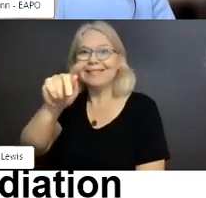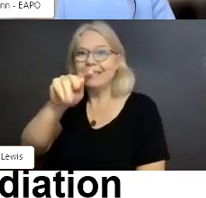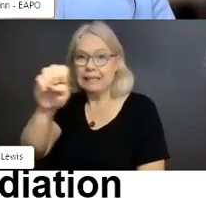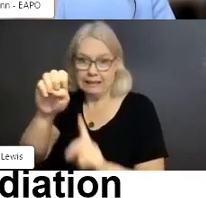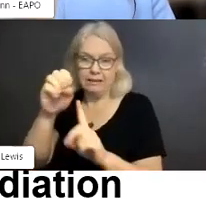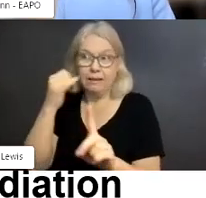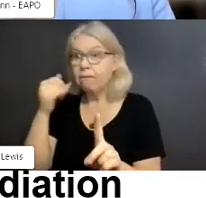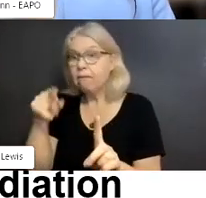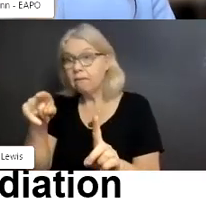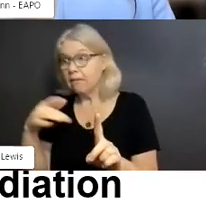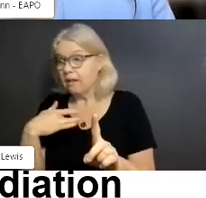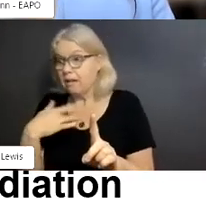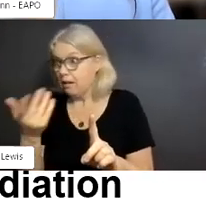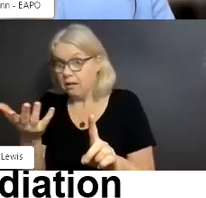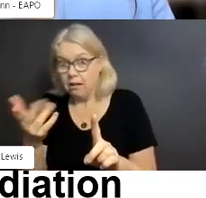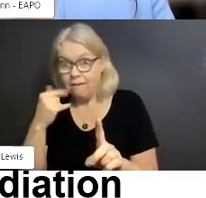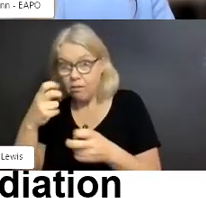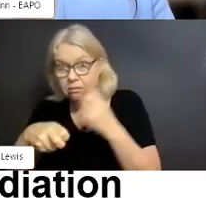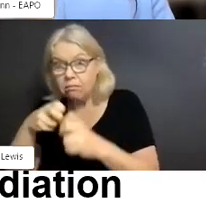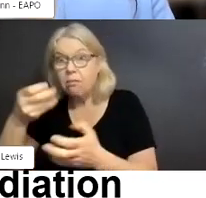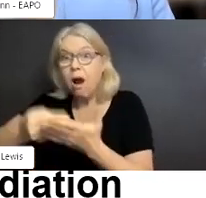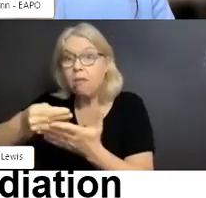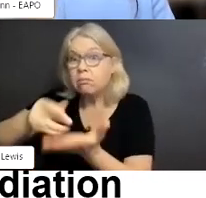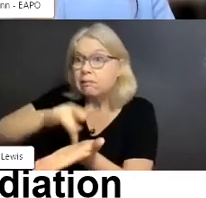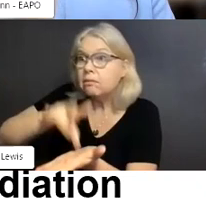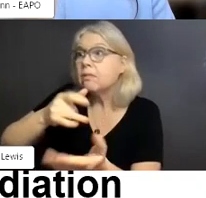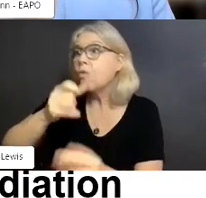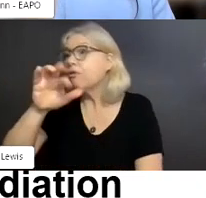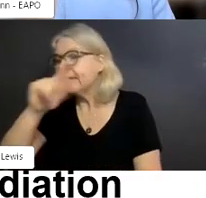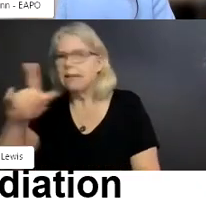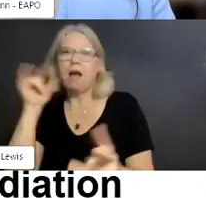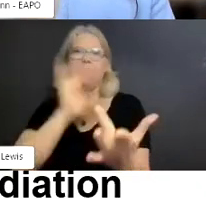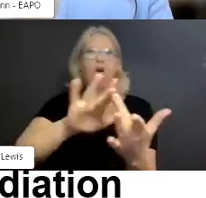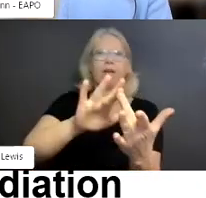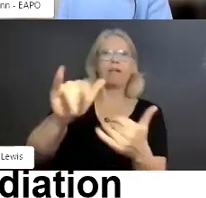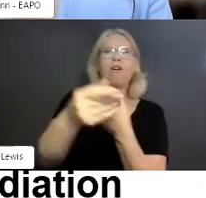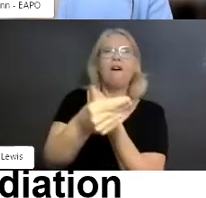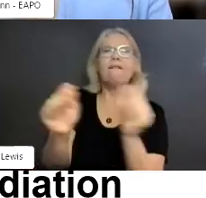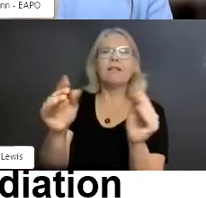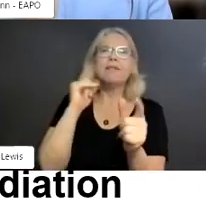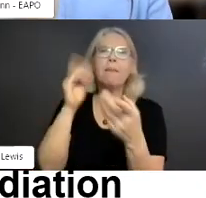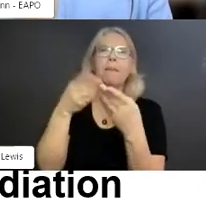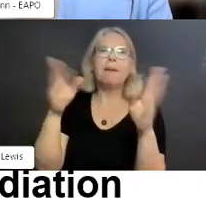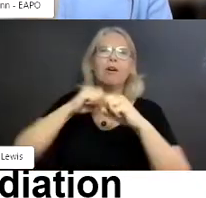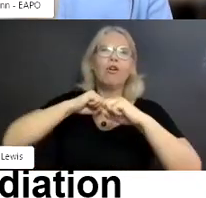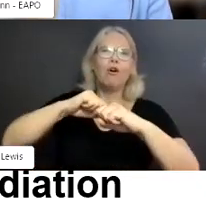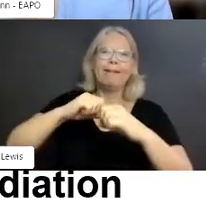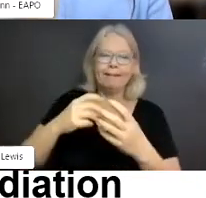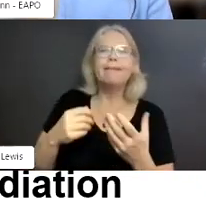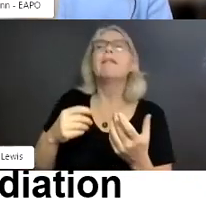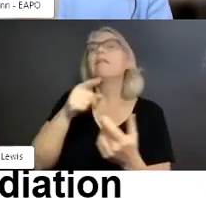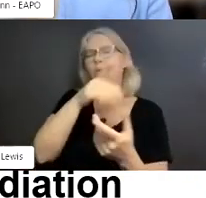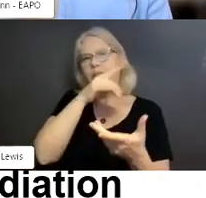and they're living at risk. You can, speak with them or consult with them on if they could get involved and assist you in the